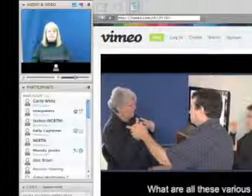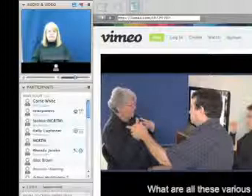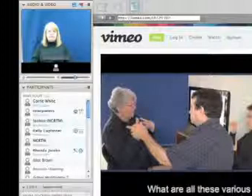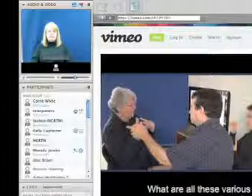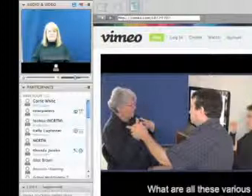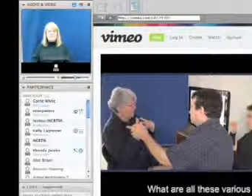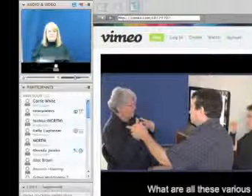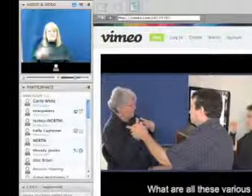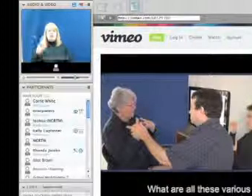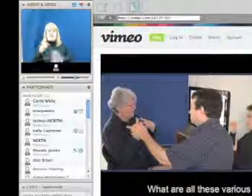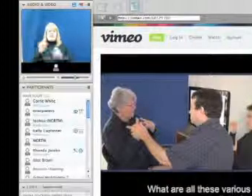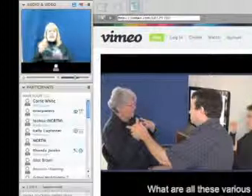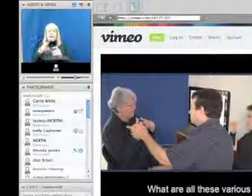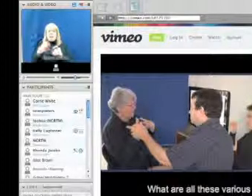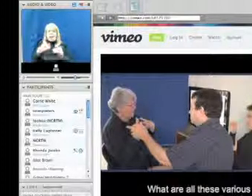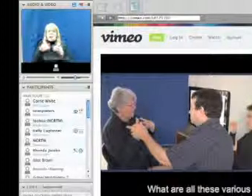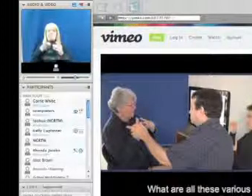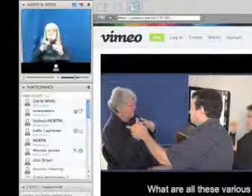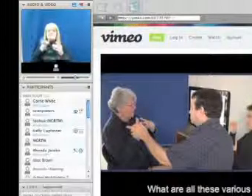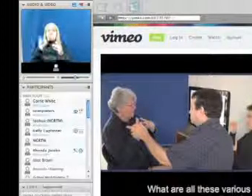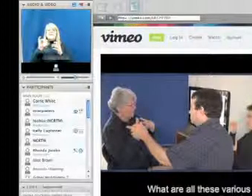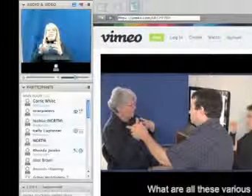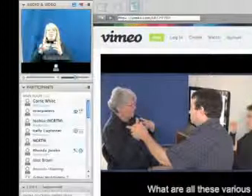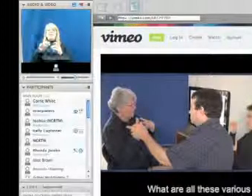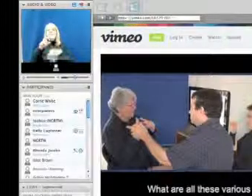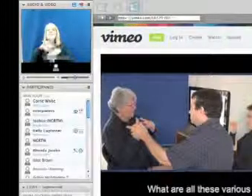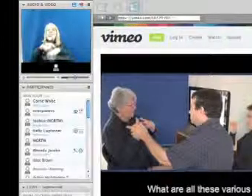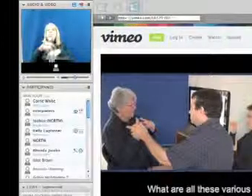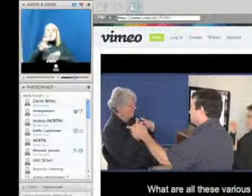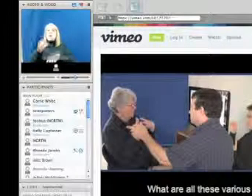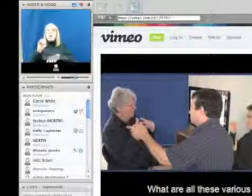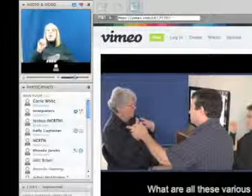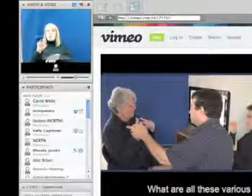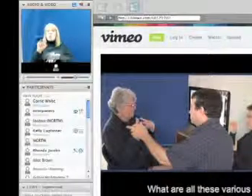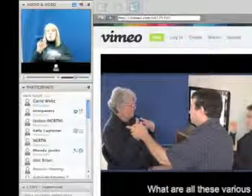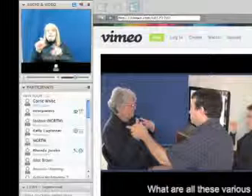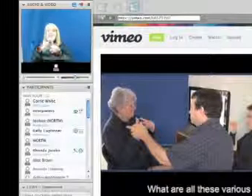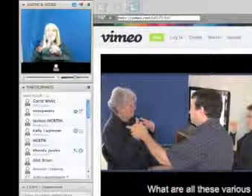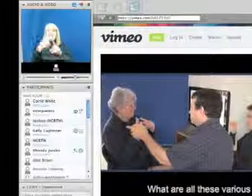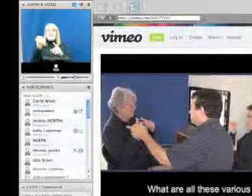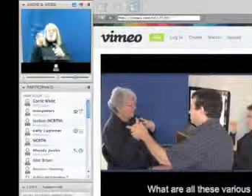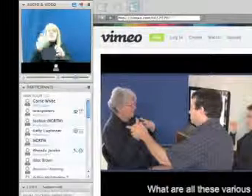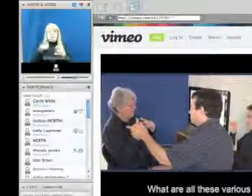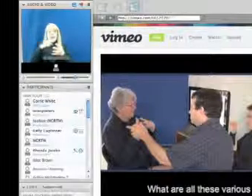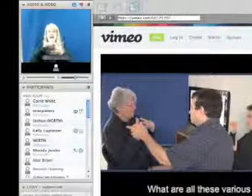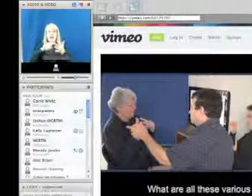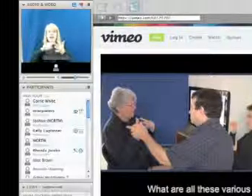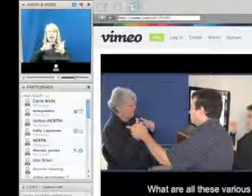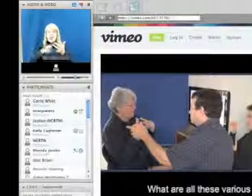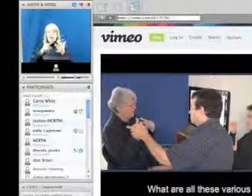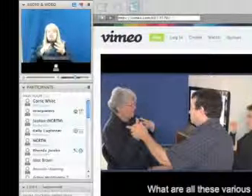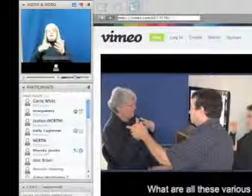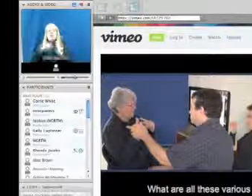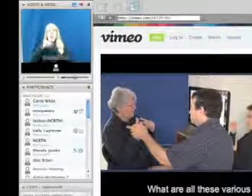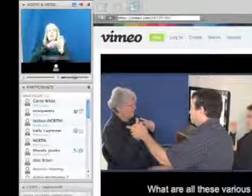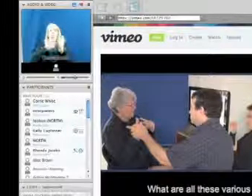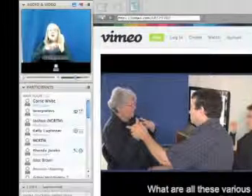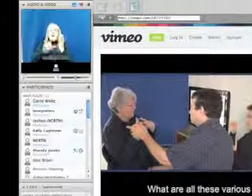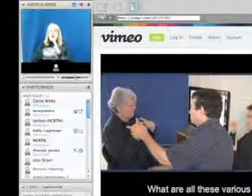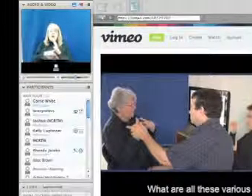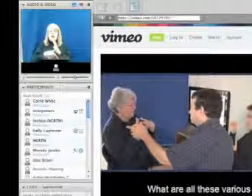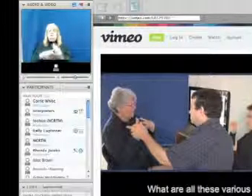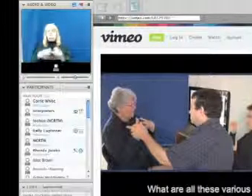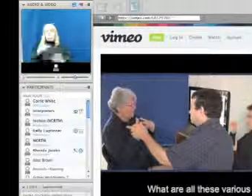Lynn is asking if there's a list of these features at the time codes so we can study more and look back on them later as well. I don't have them listed out with the time codes.